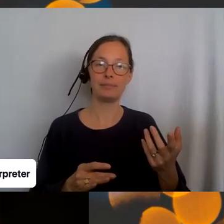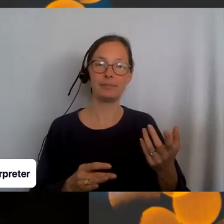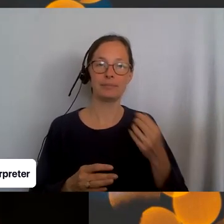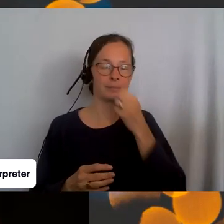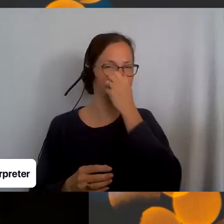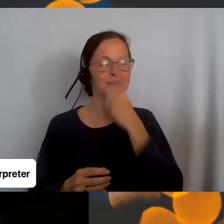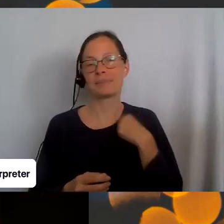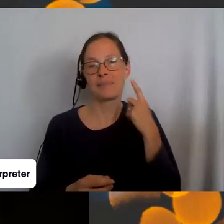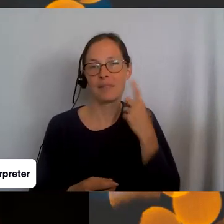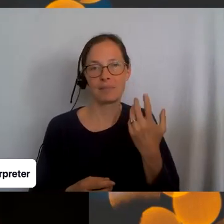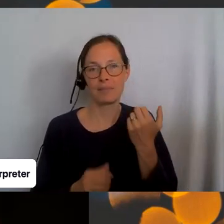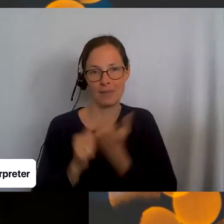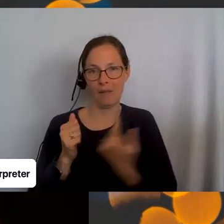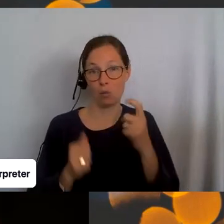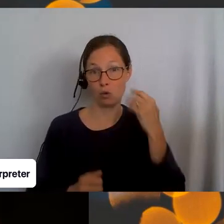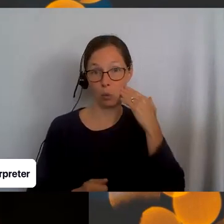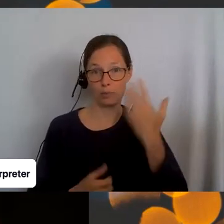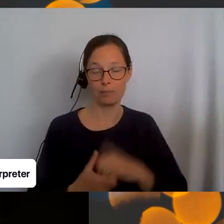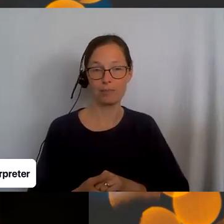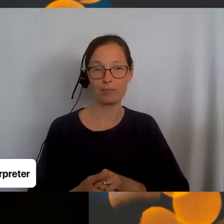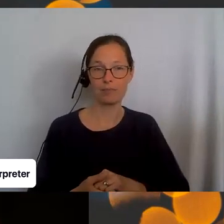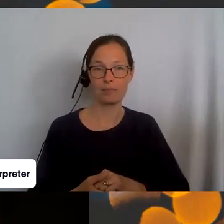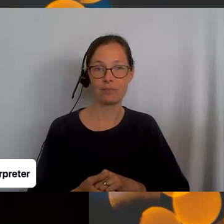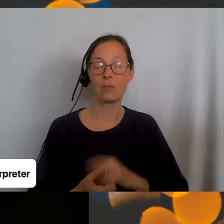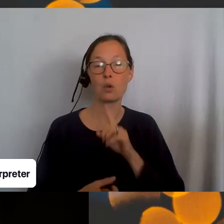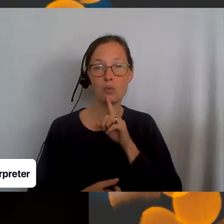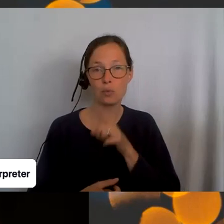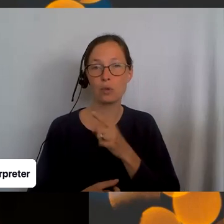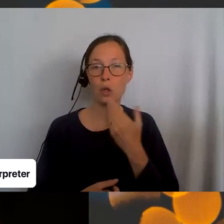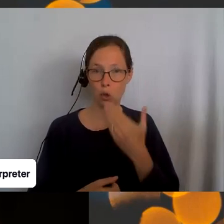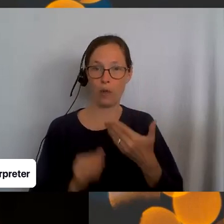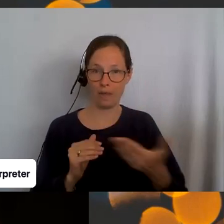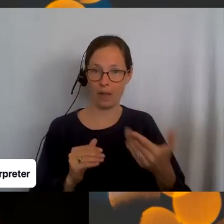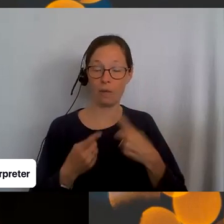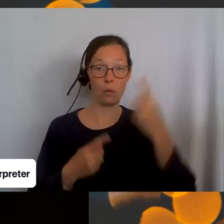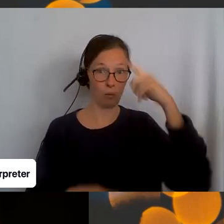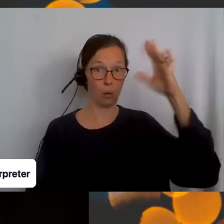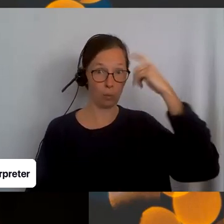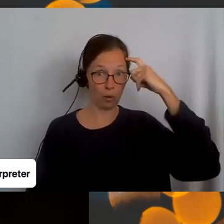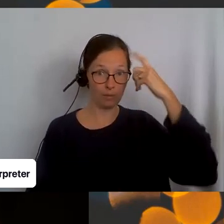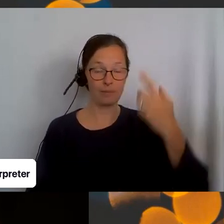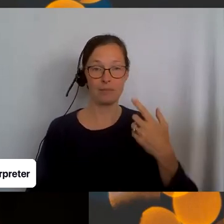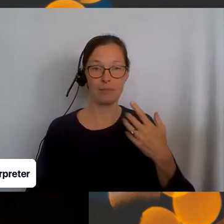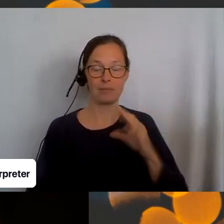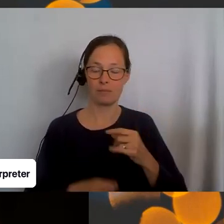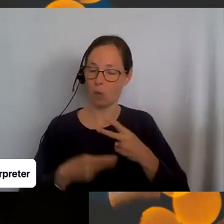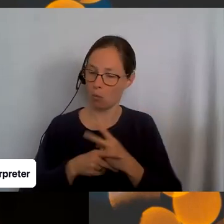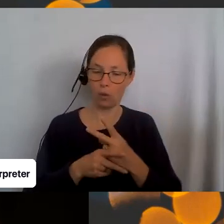I just think that everyone should know. It's a really good thing for your brain. It's